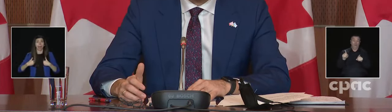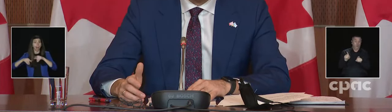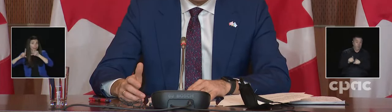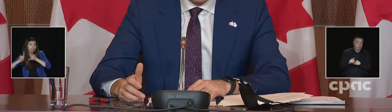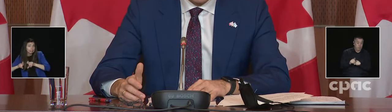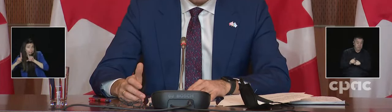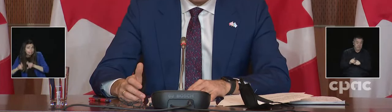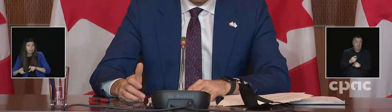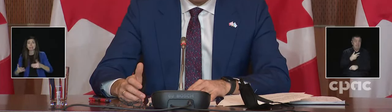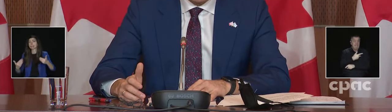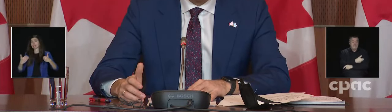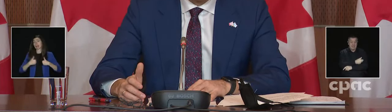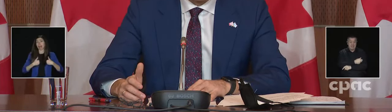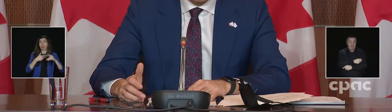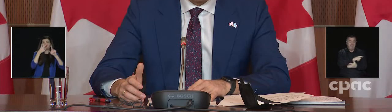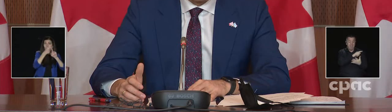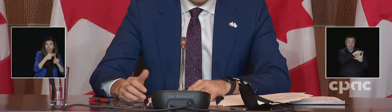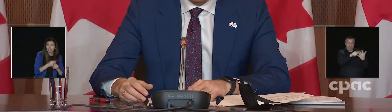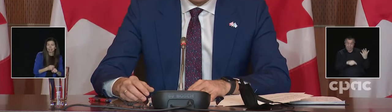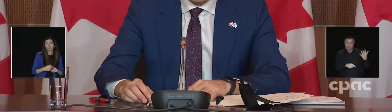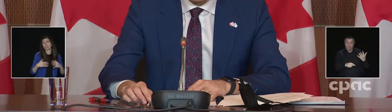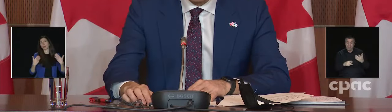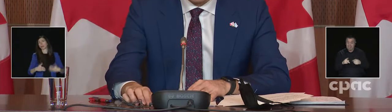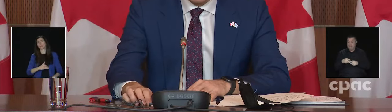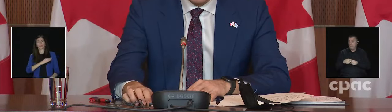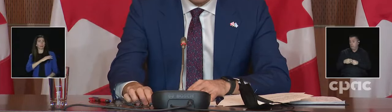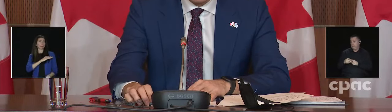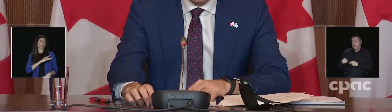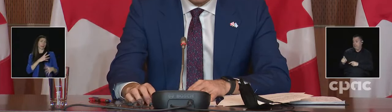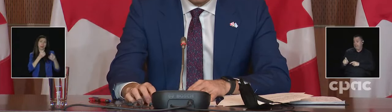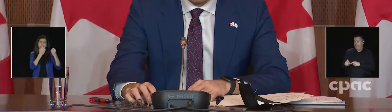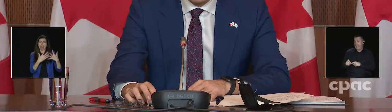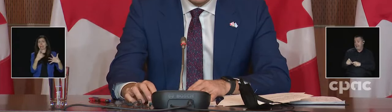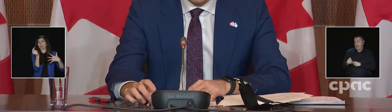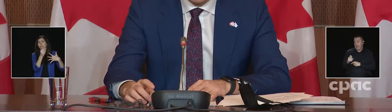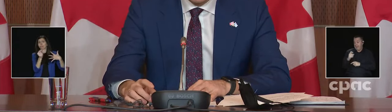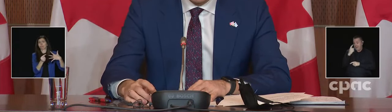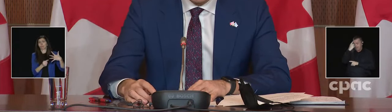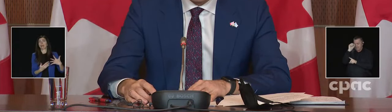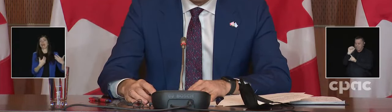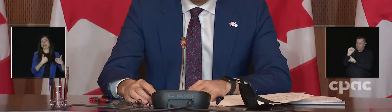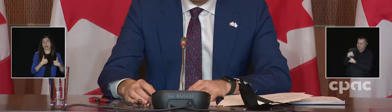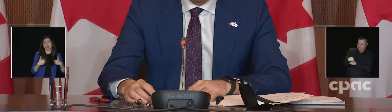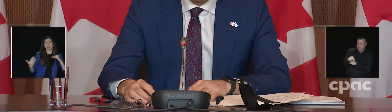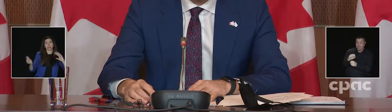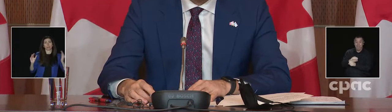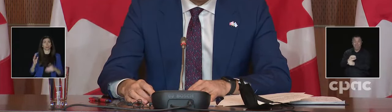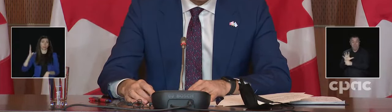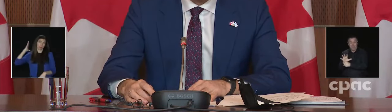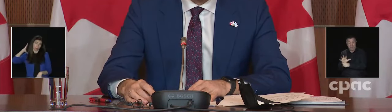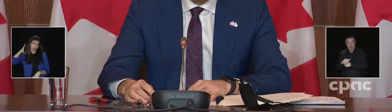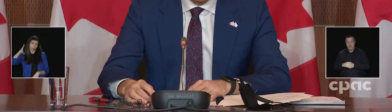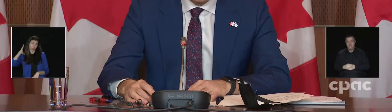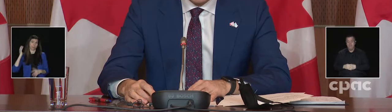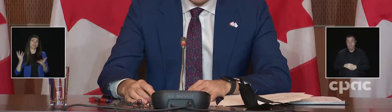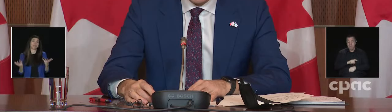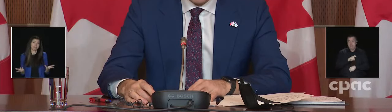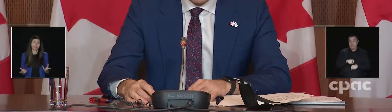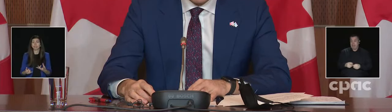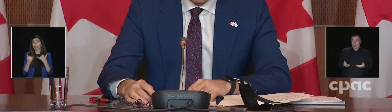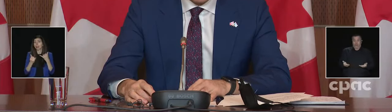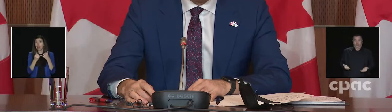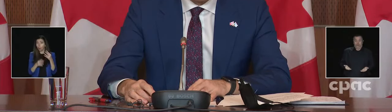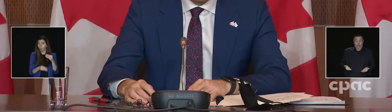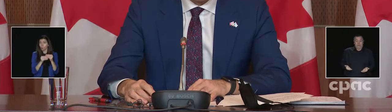essential tools in our toolbox in our fight against COVID-19. As of today, we are adding a new